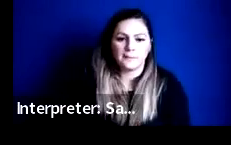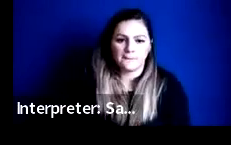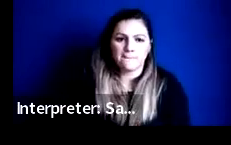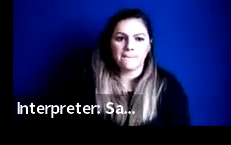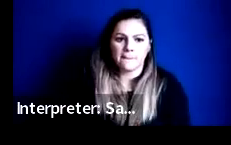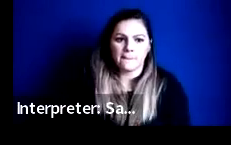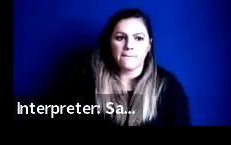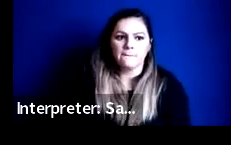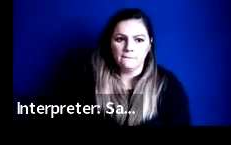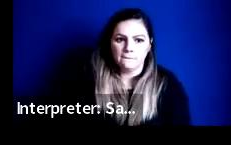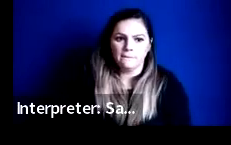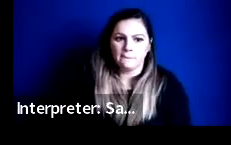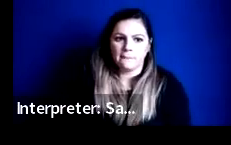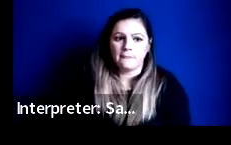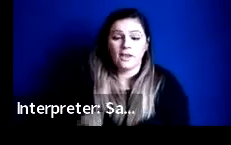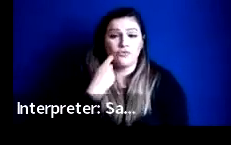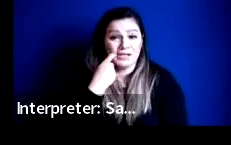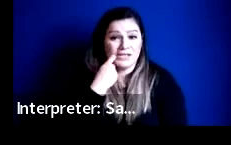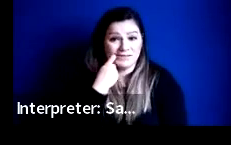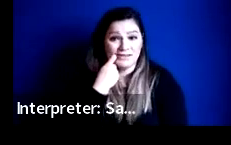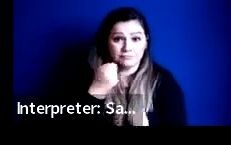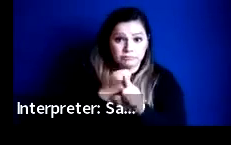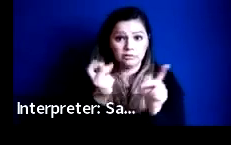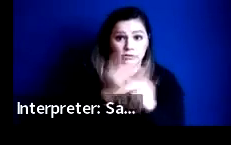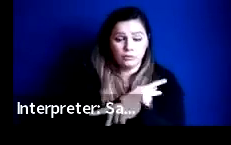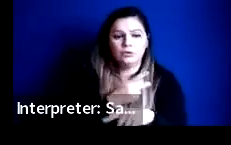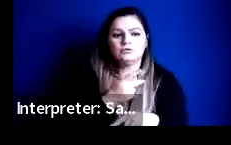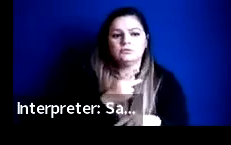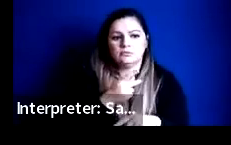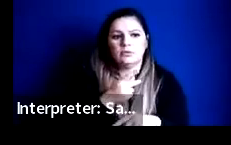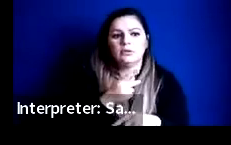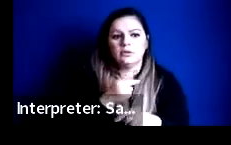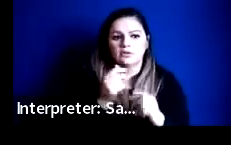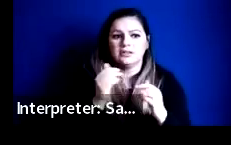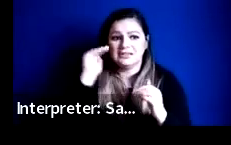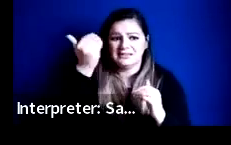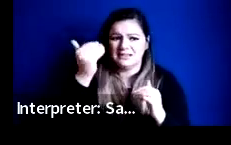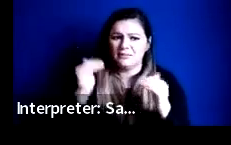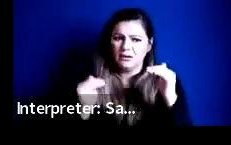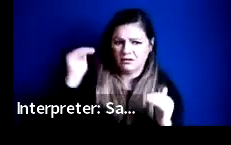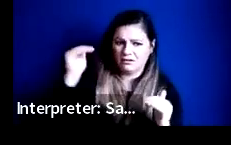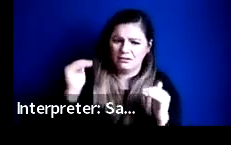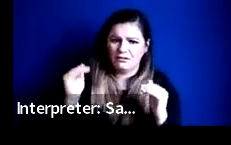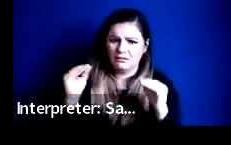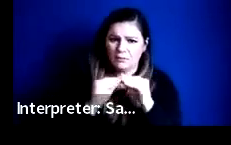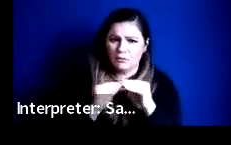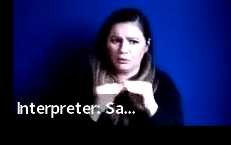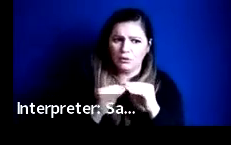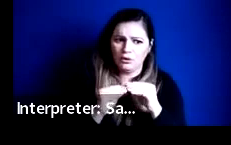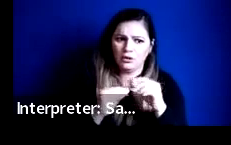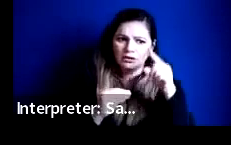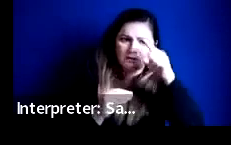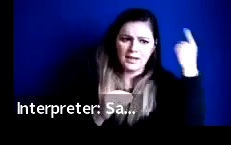disproportionately affects Black non-Hispanic folks in the country. Again, this is nationwide. And then we also see it's